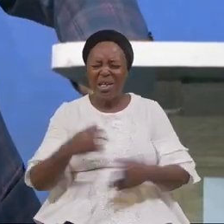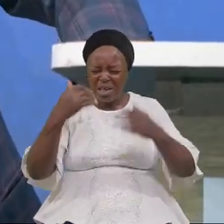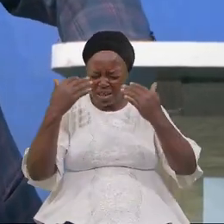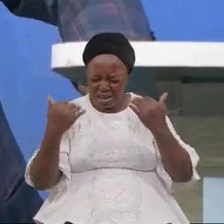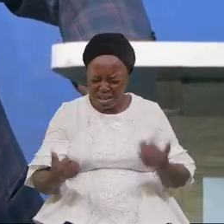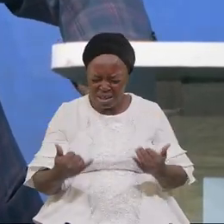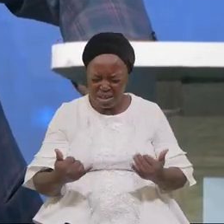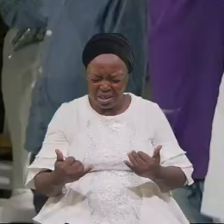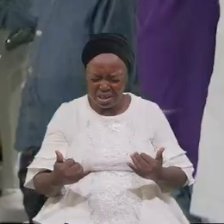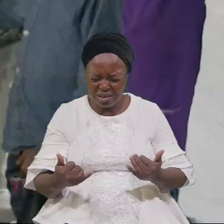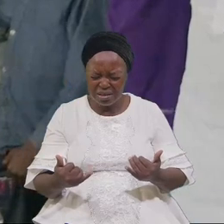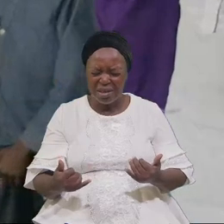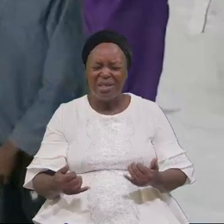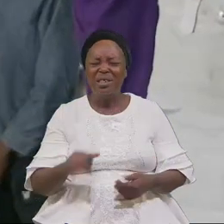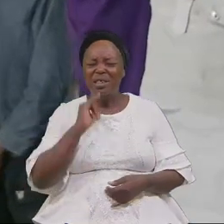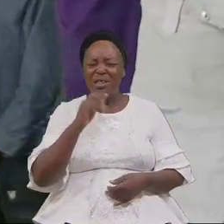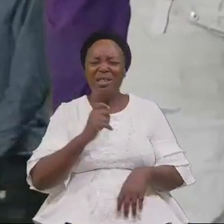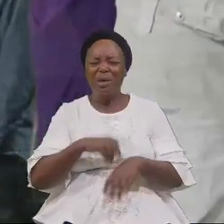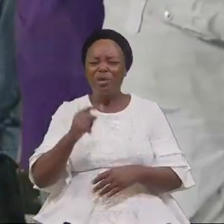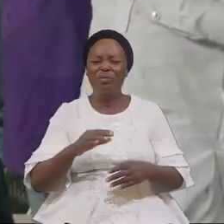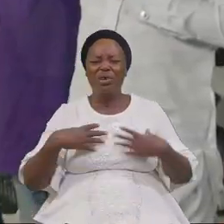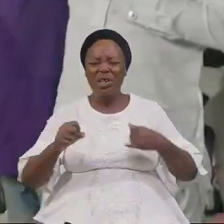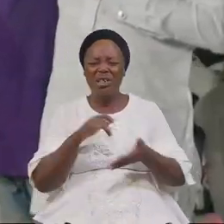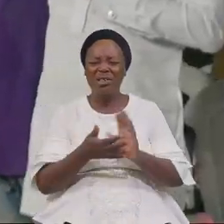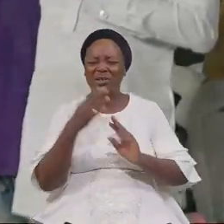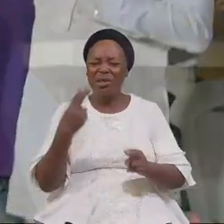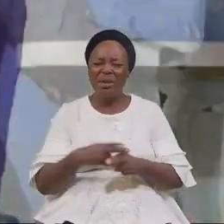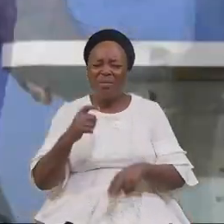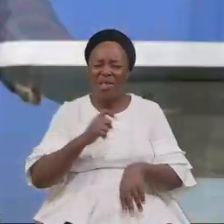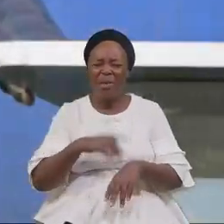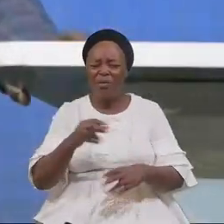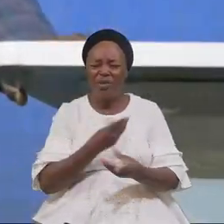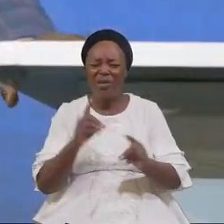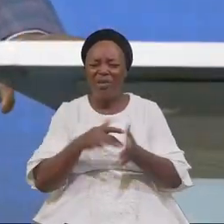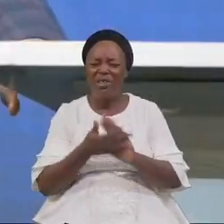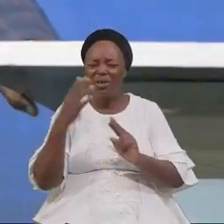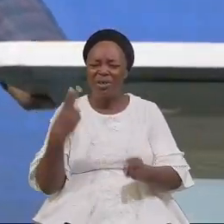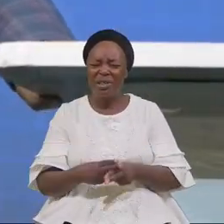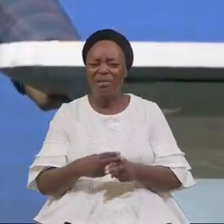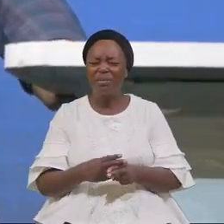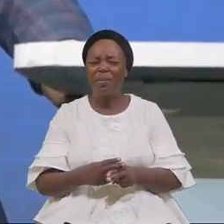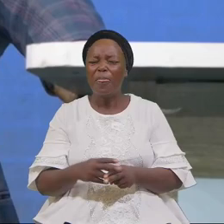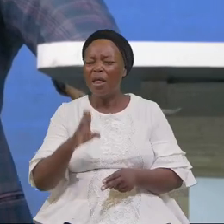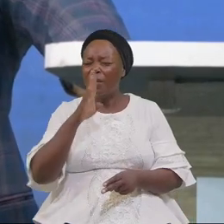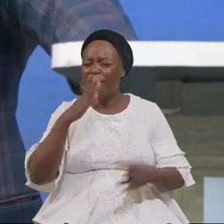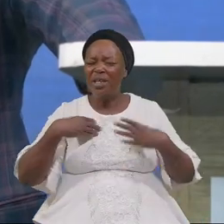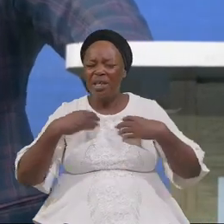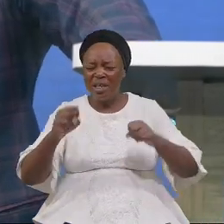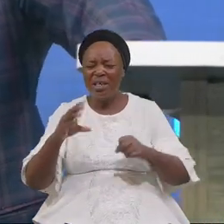moment of your healing. The moment of your deliverance. Be healed